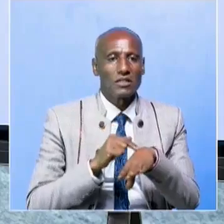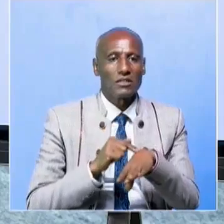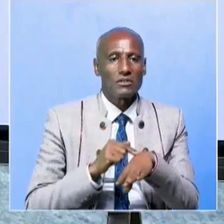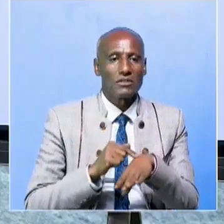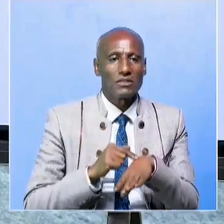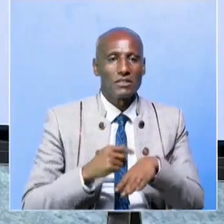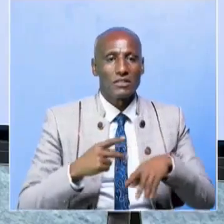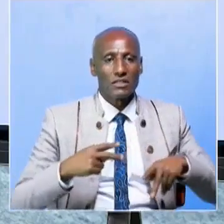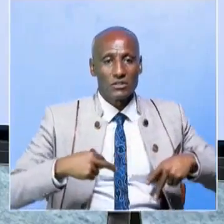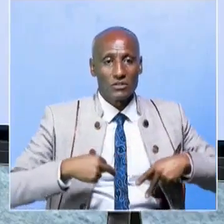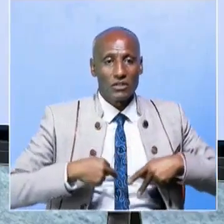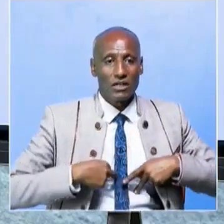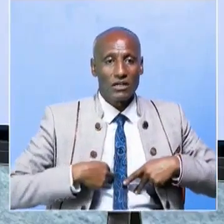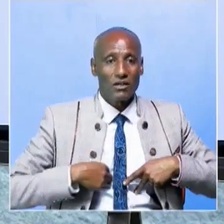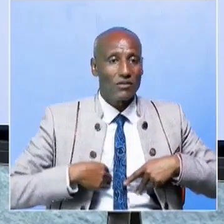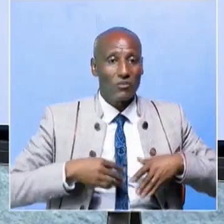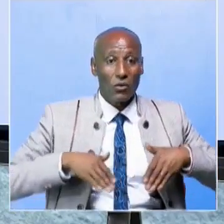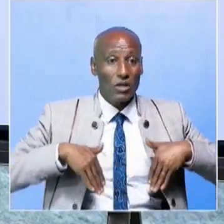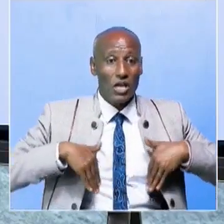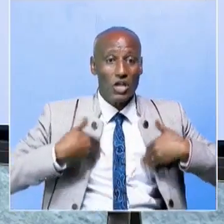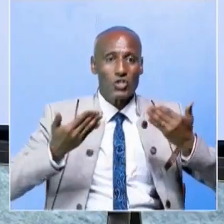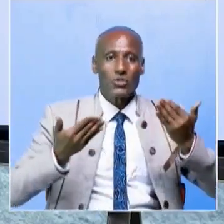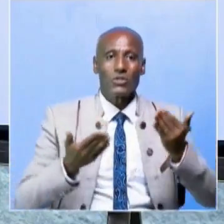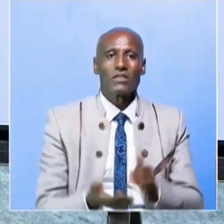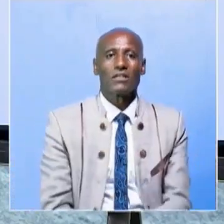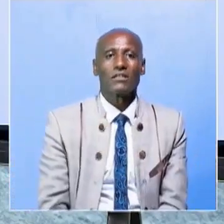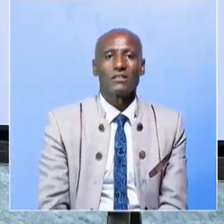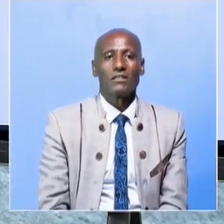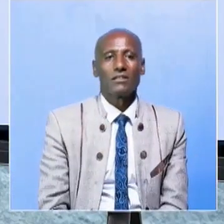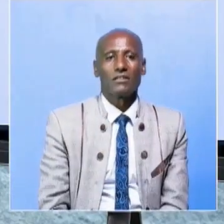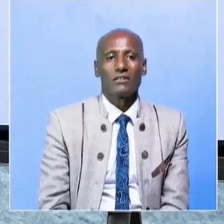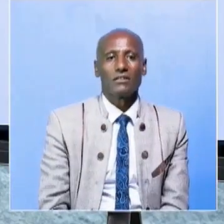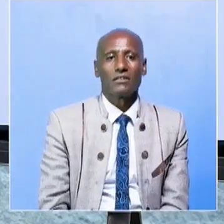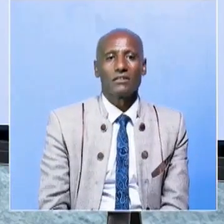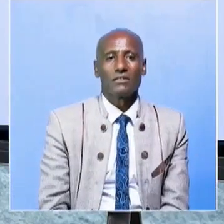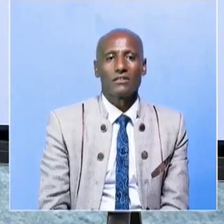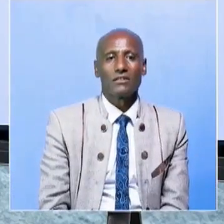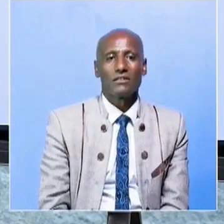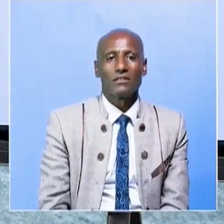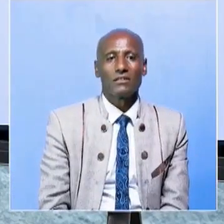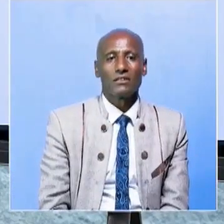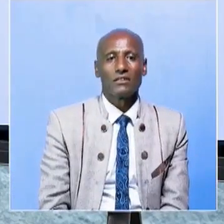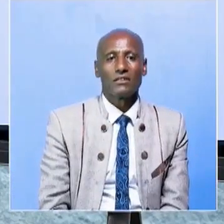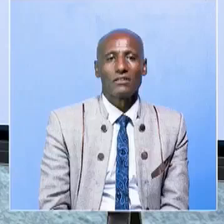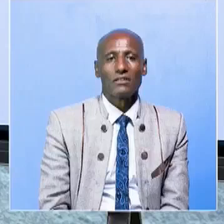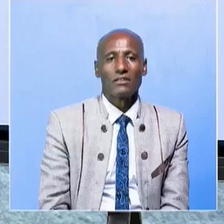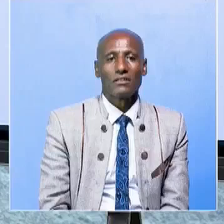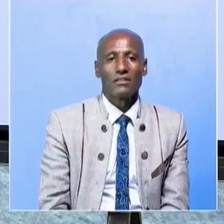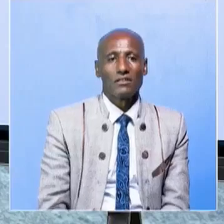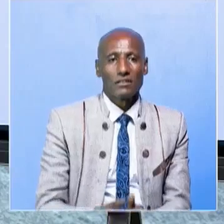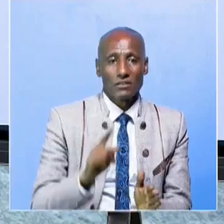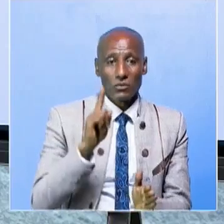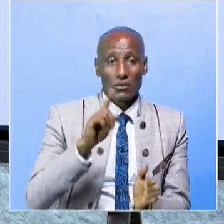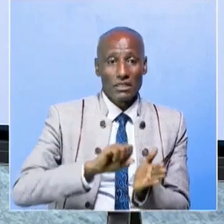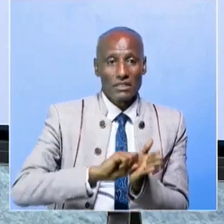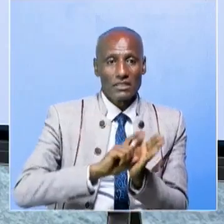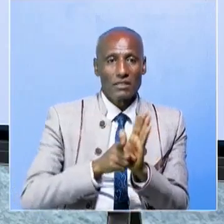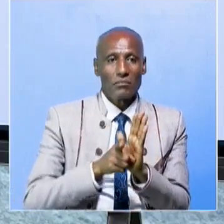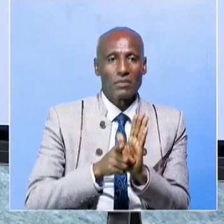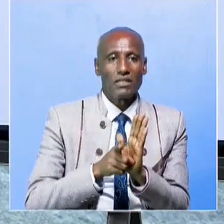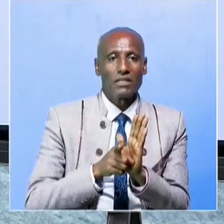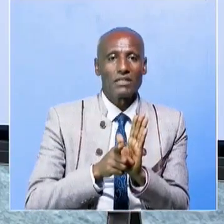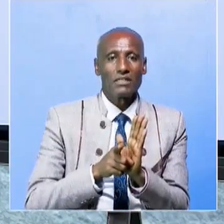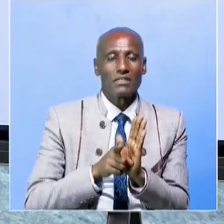to have fun, to enjoy. They could usually, one example I would give you as